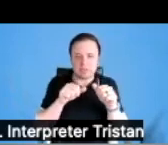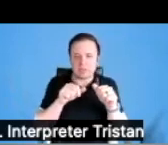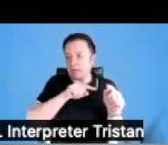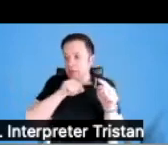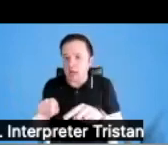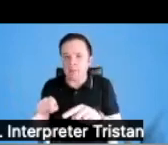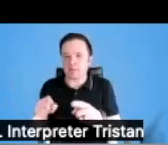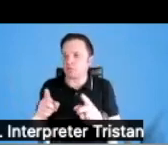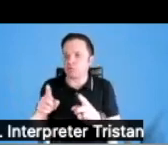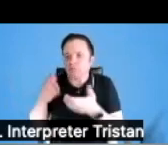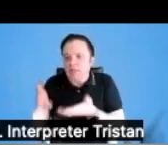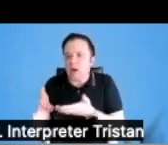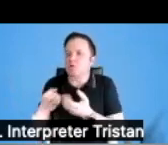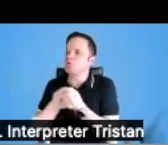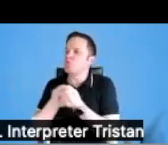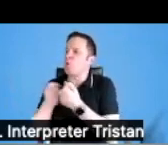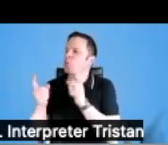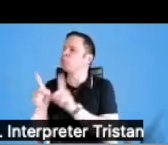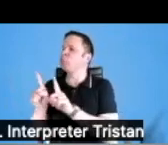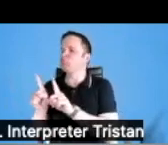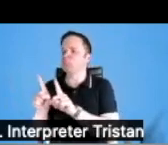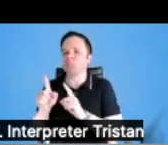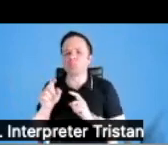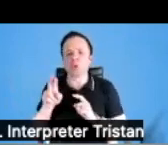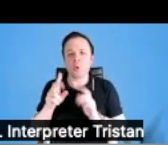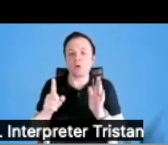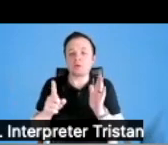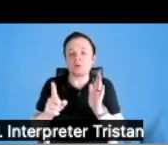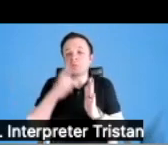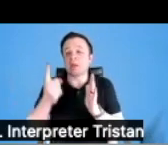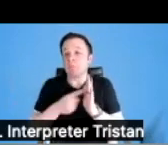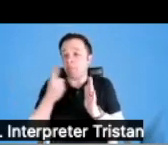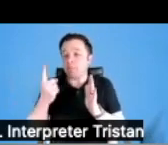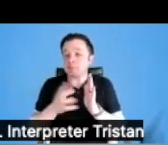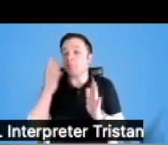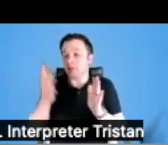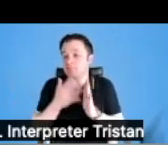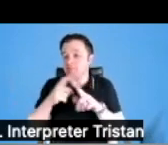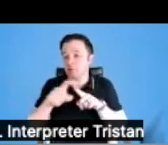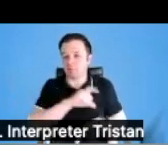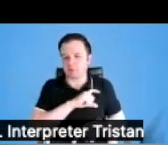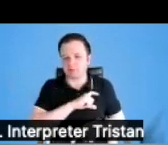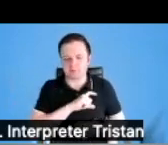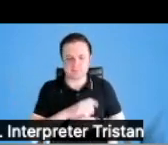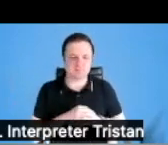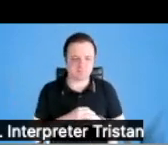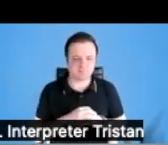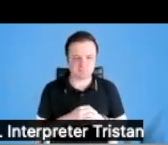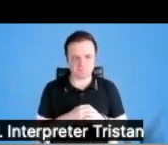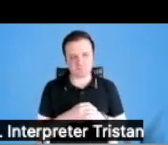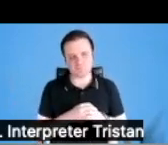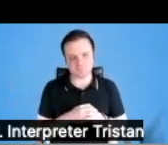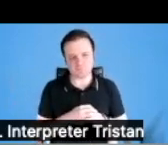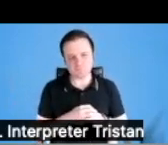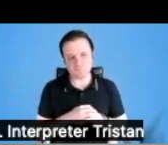supportive presence, or very occasionally calling the police. And